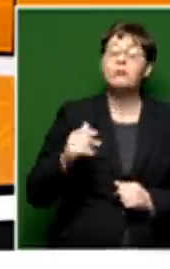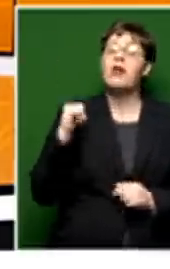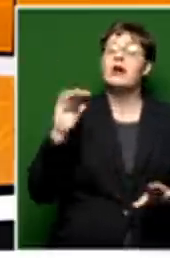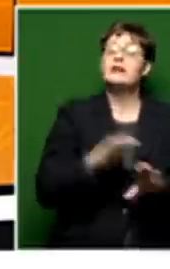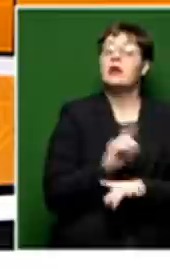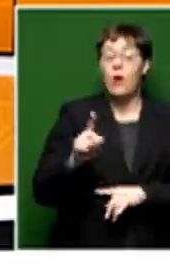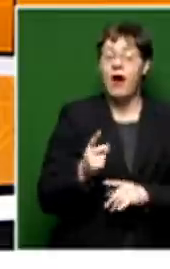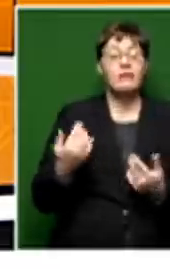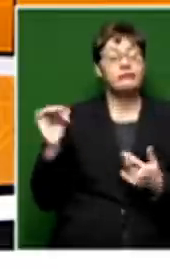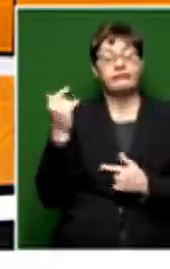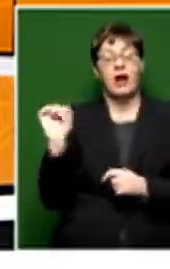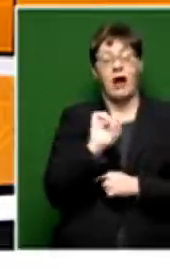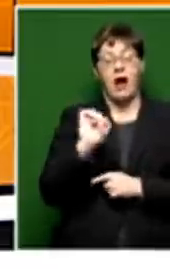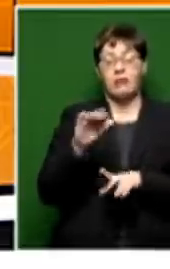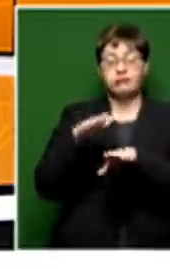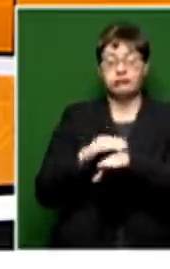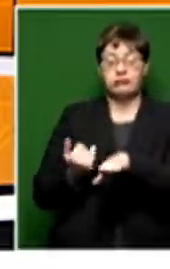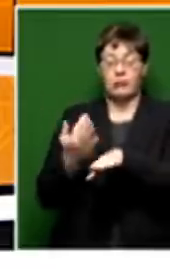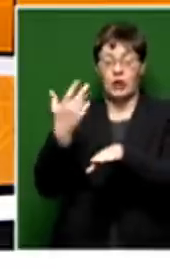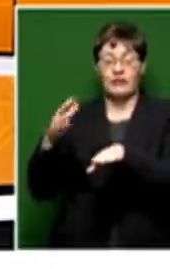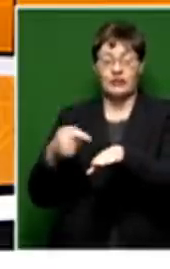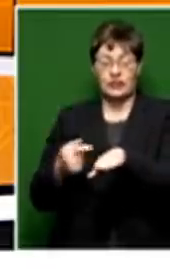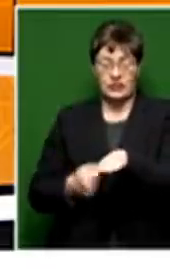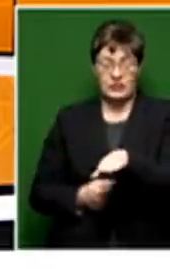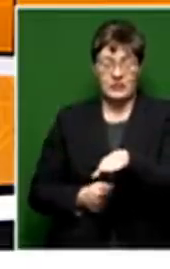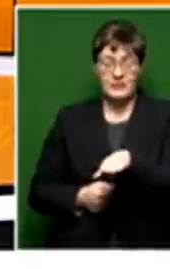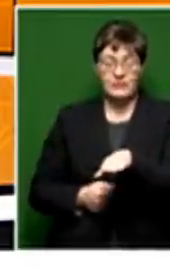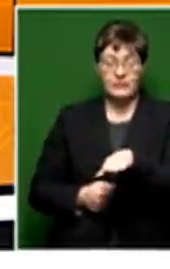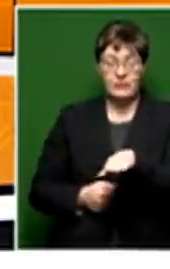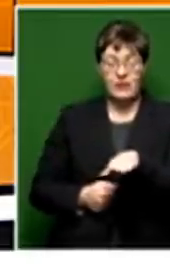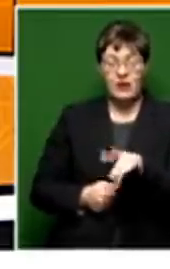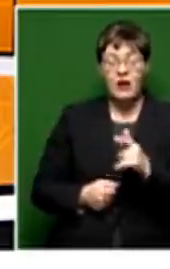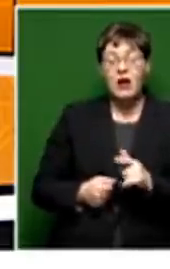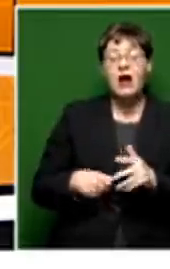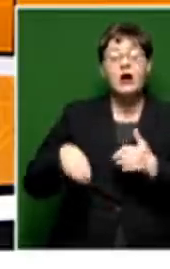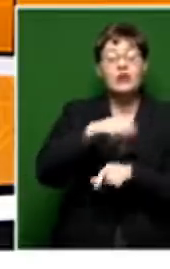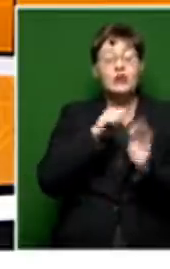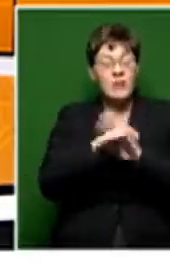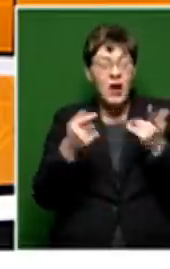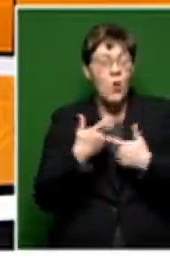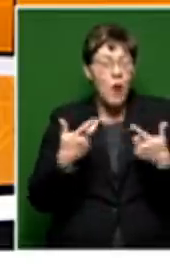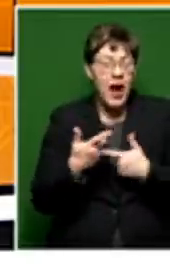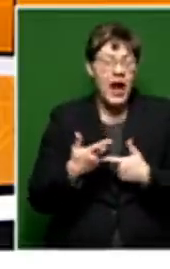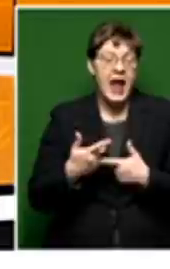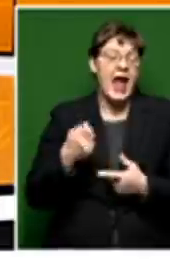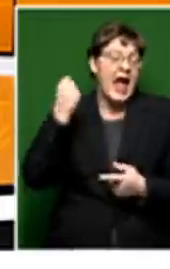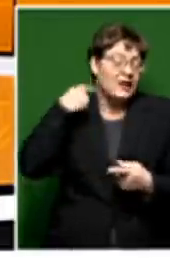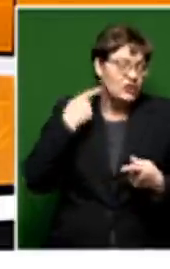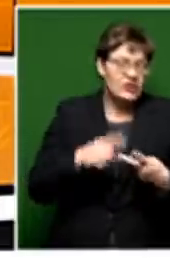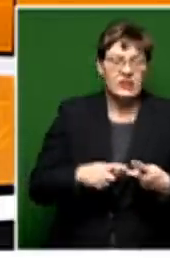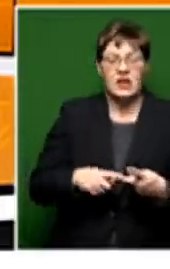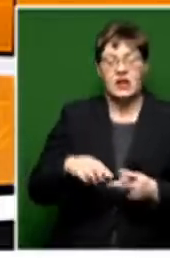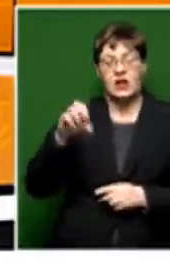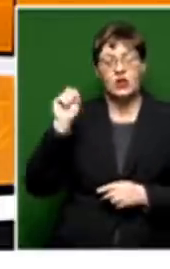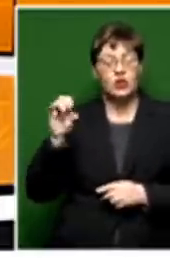last night is that burnt-out police car. Videos were shared on social media of the looting taking place in Attridgeville and in Soshanguve